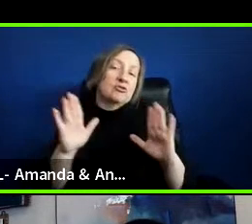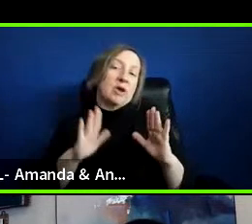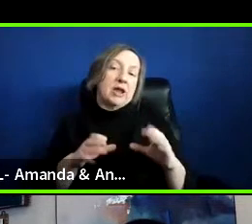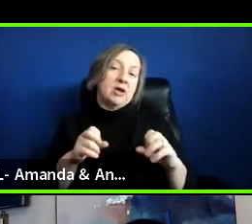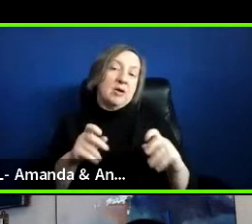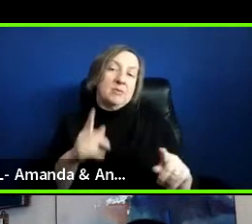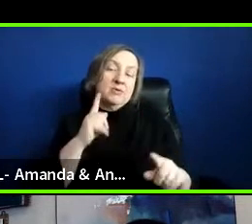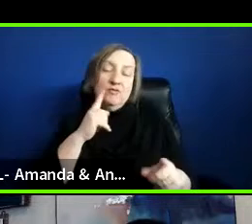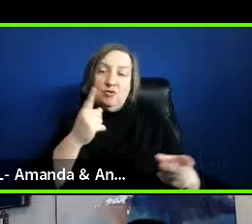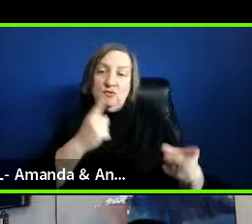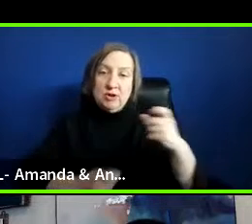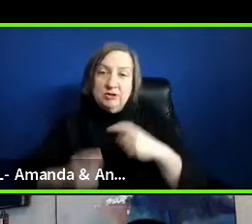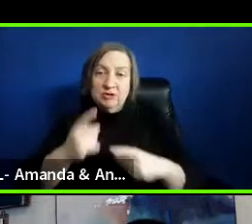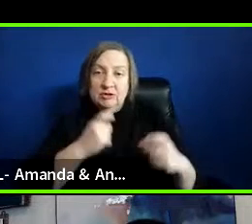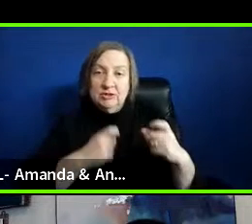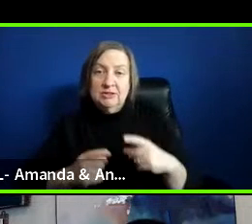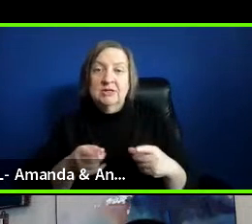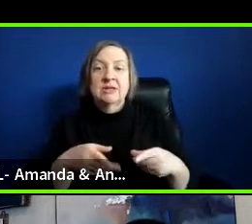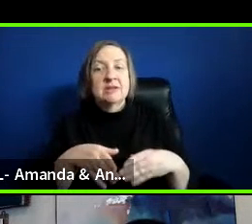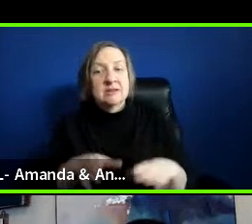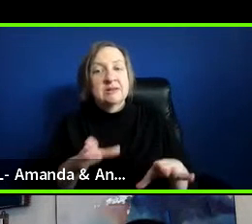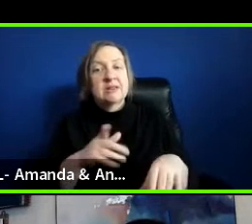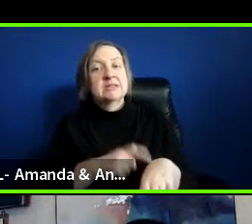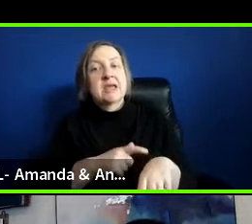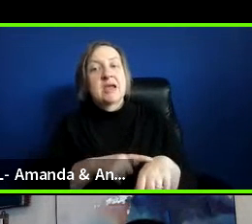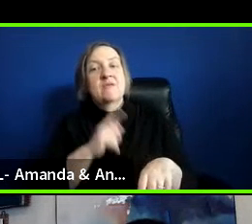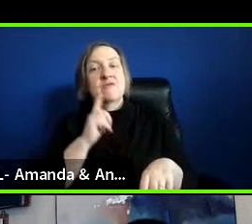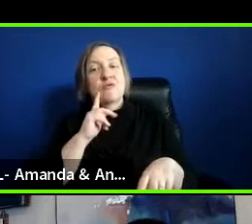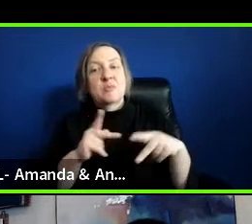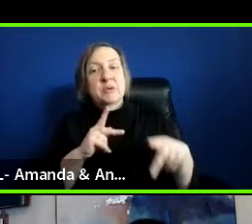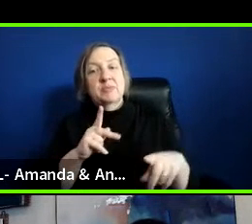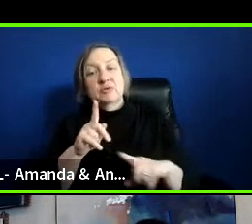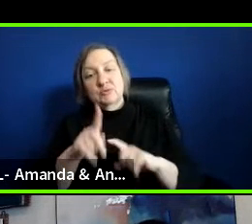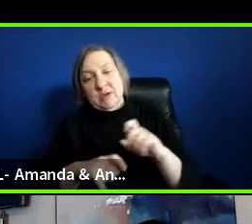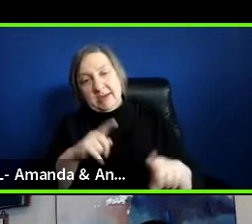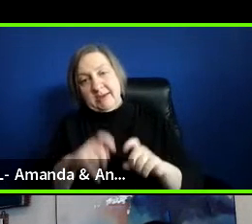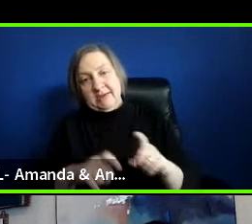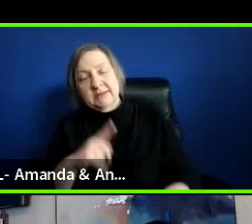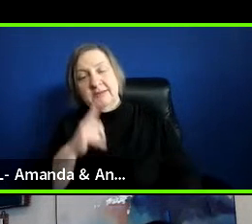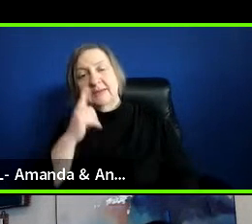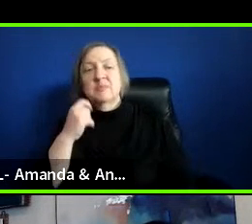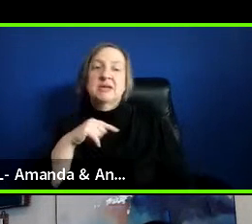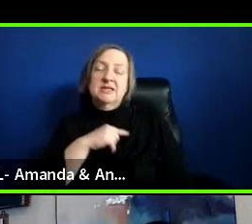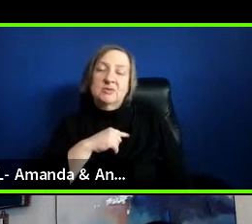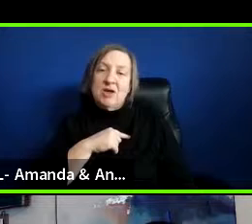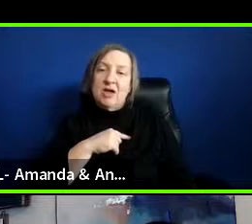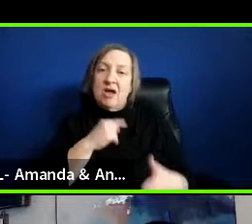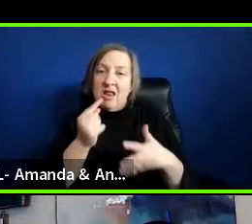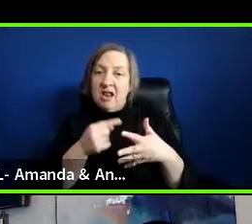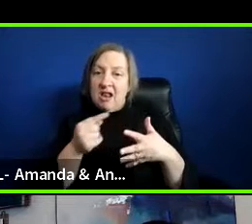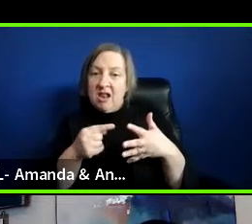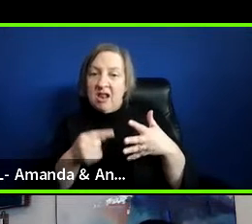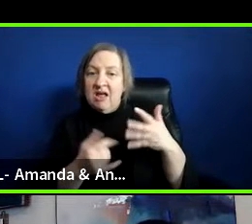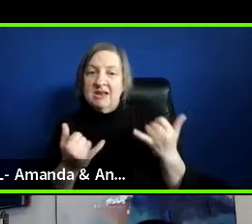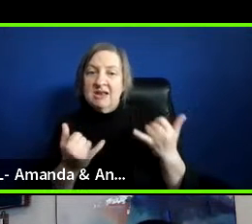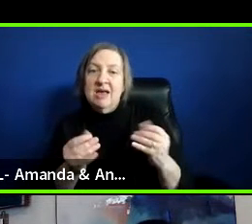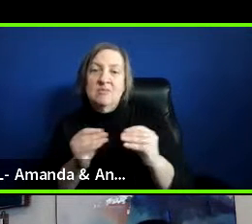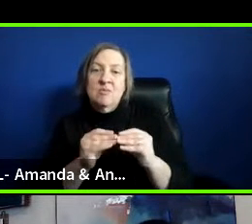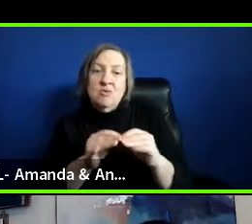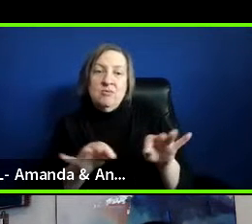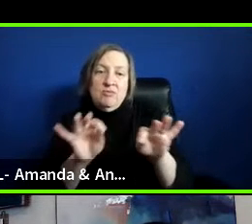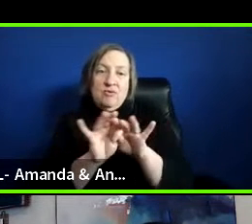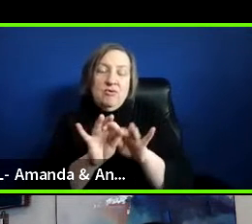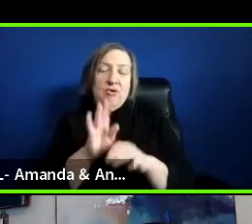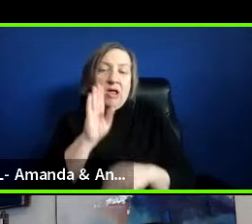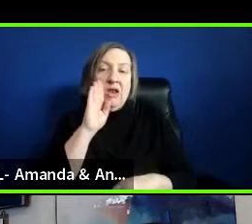for questions. So allowing some time for people to ask, because we're getting into where the details matter. And I know for